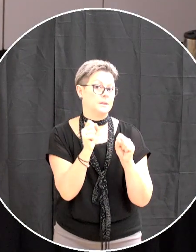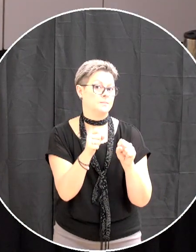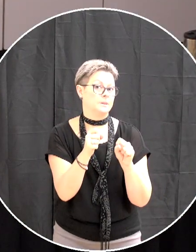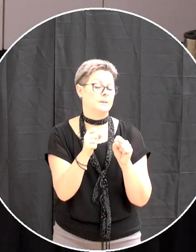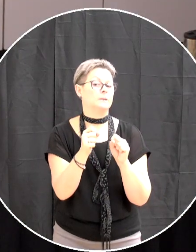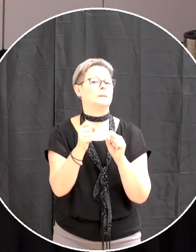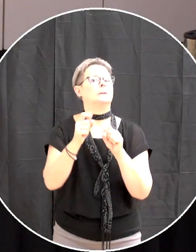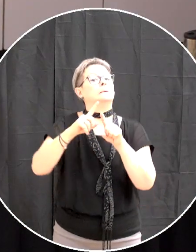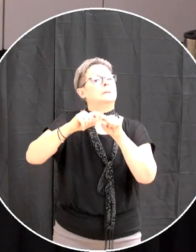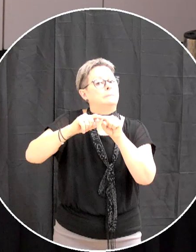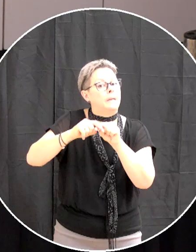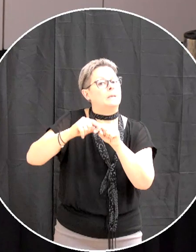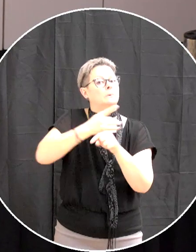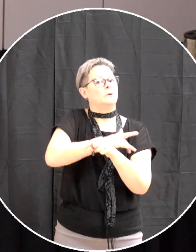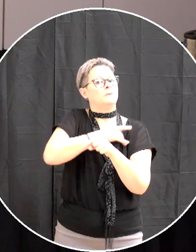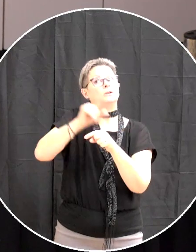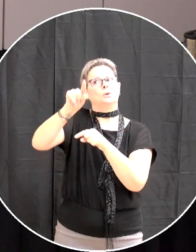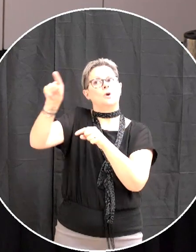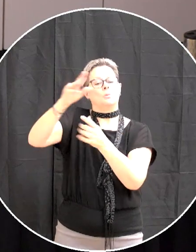review.